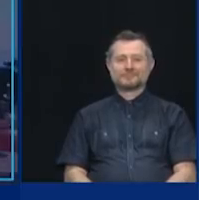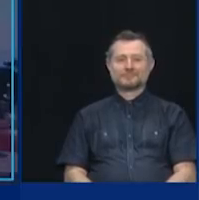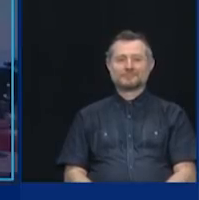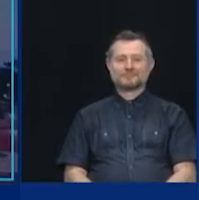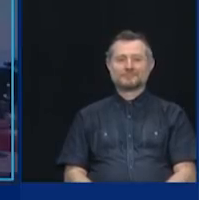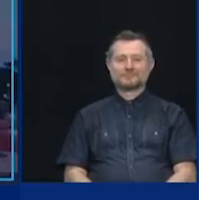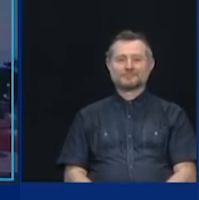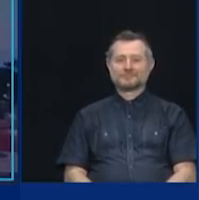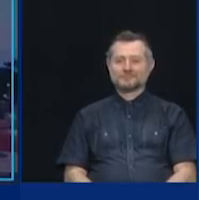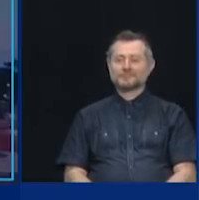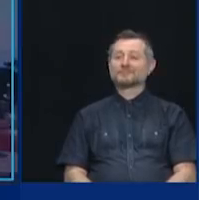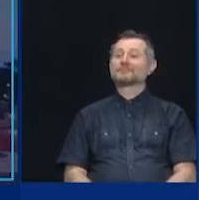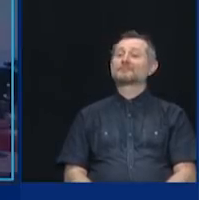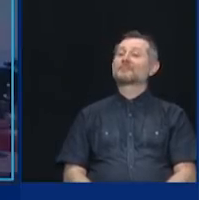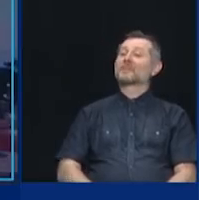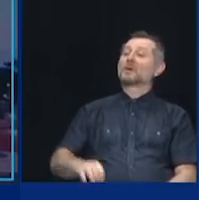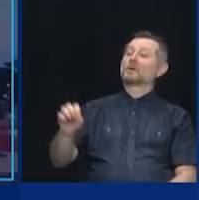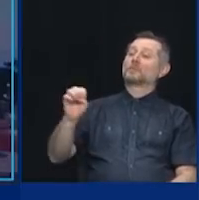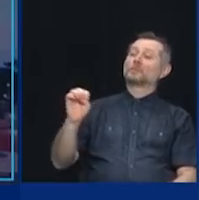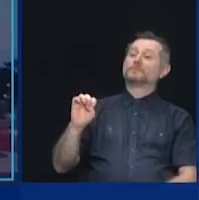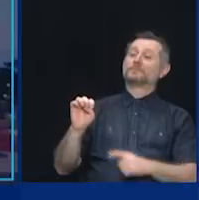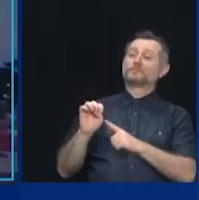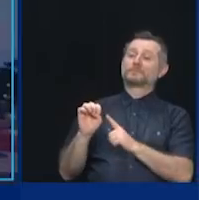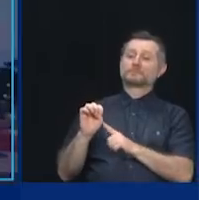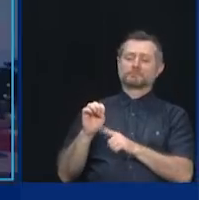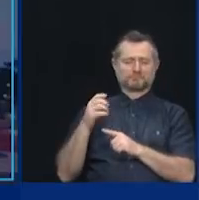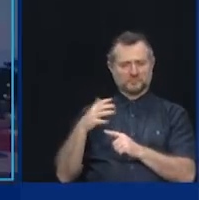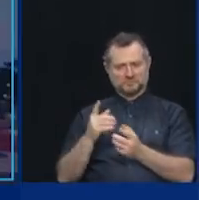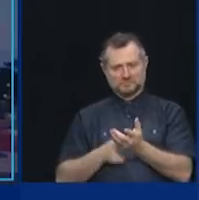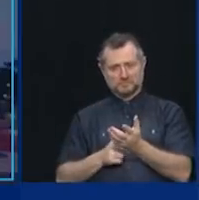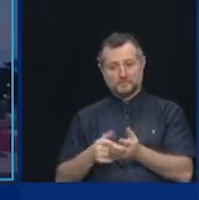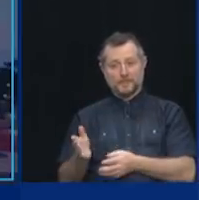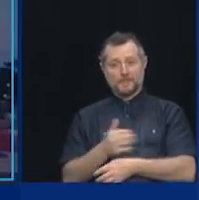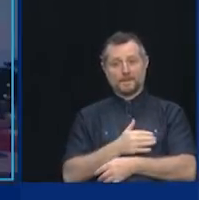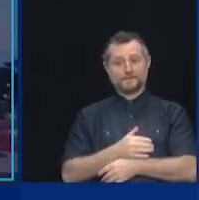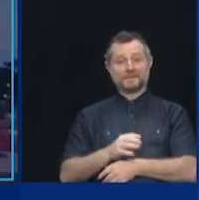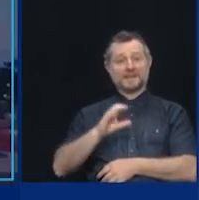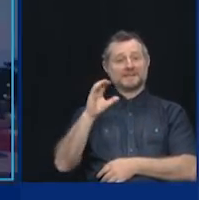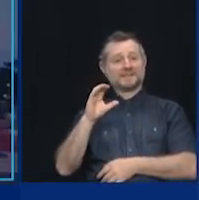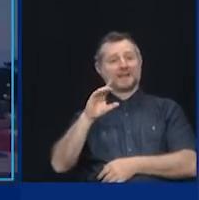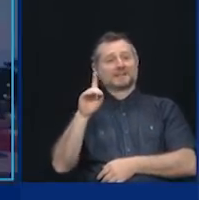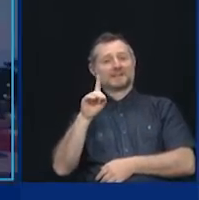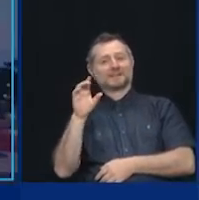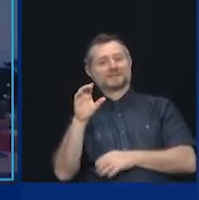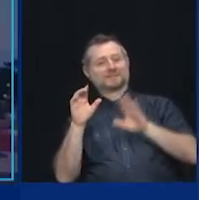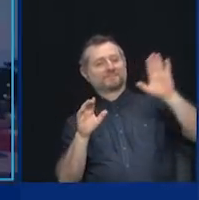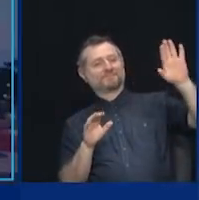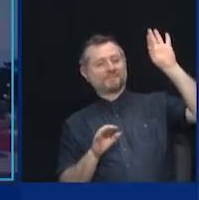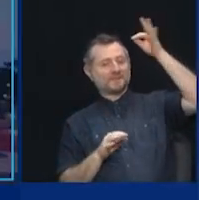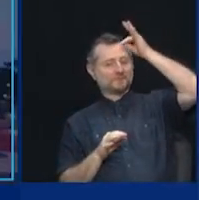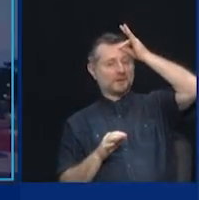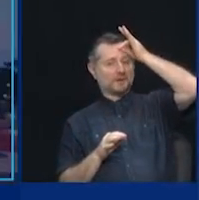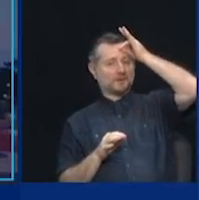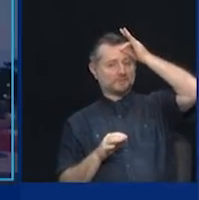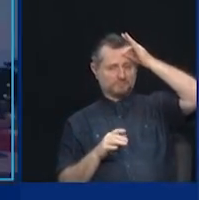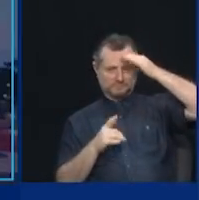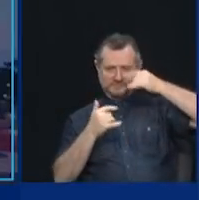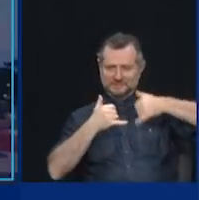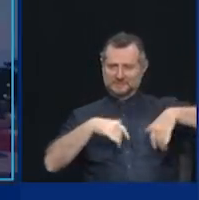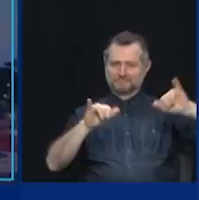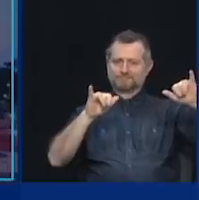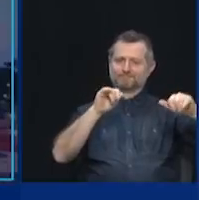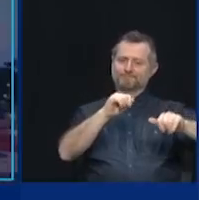The emergency is over. The CDC guidance still stays in effect.